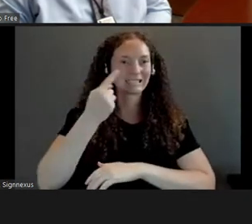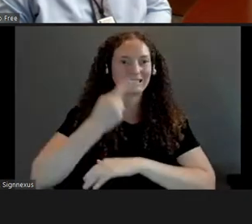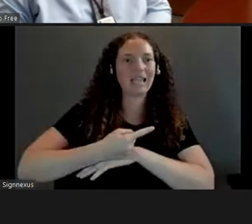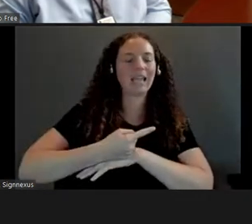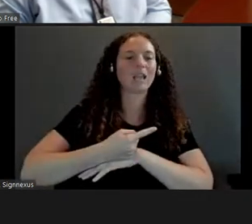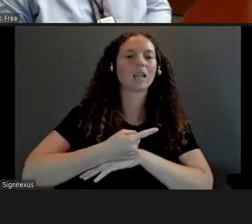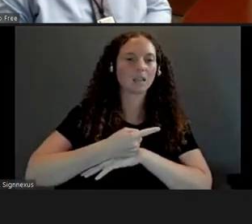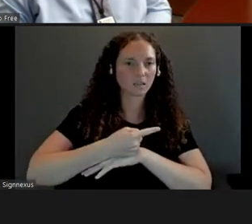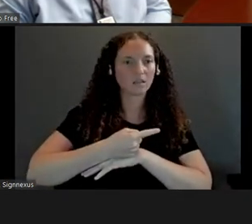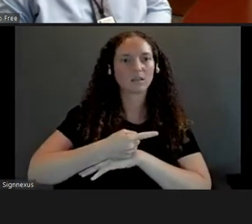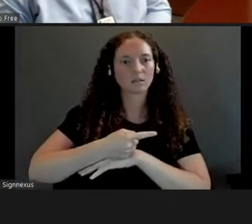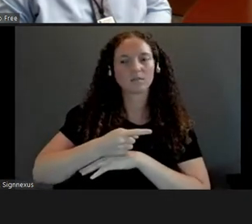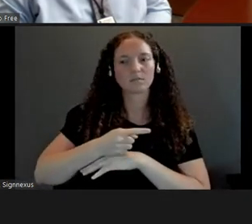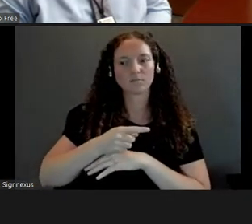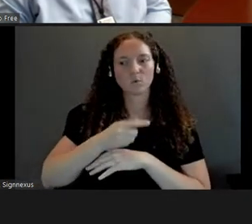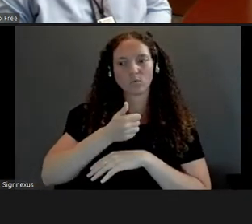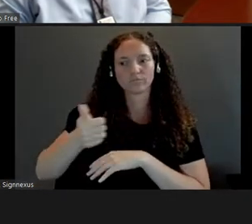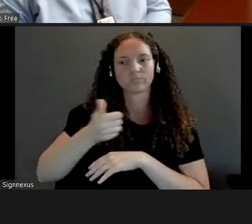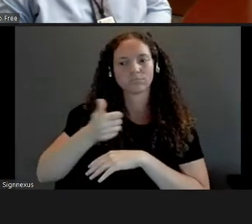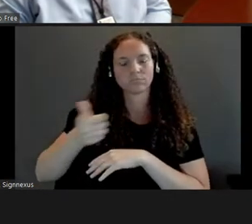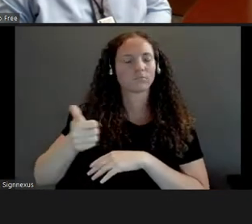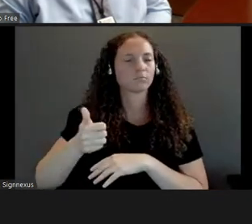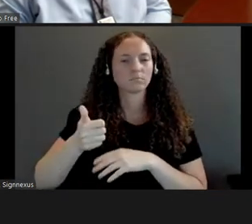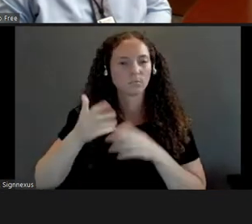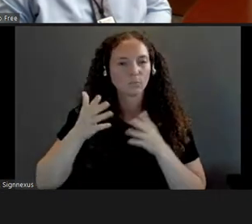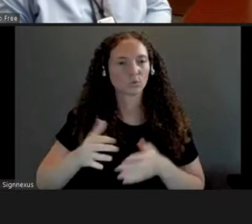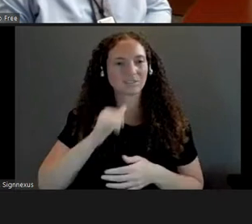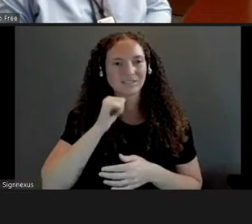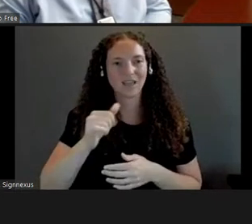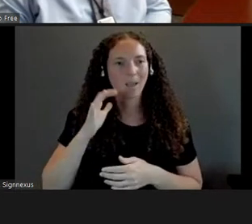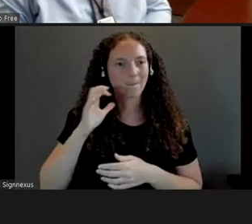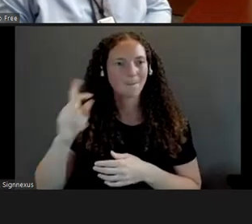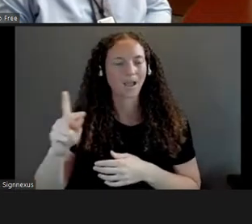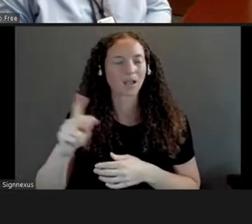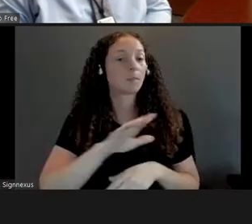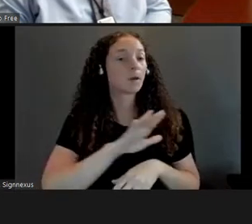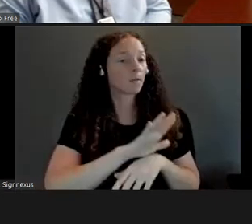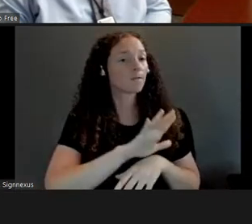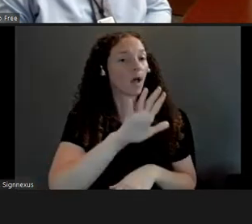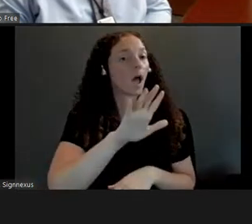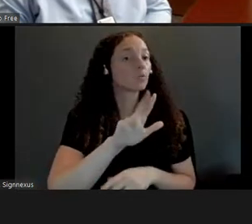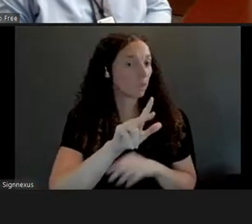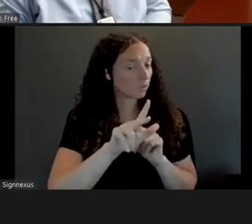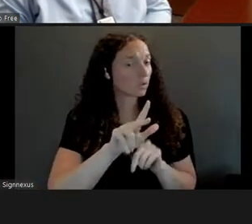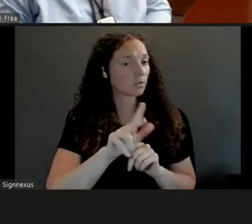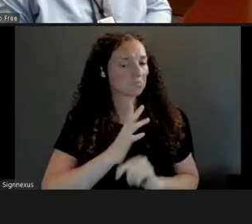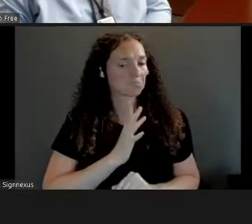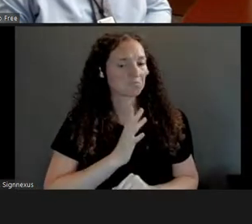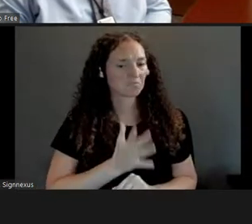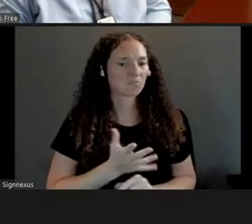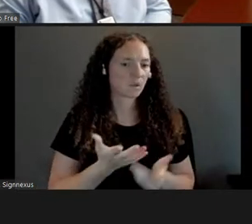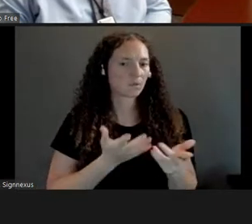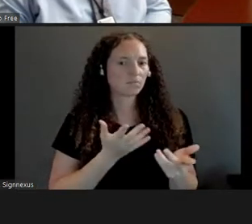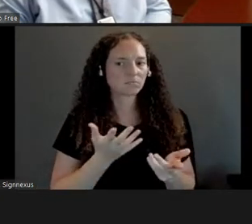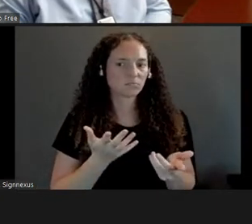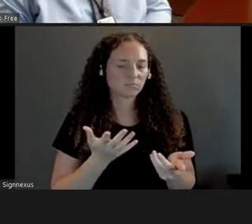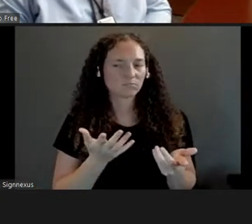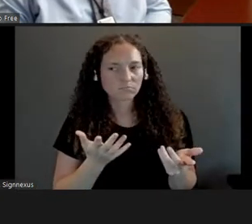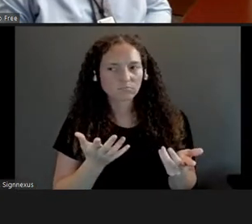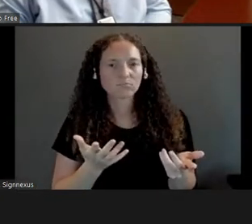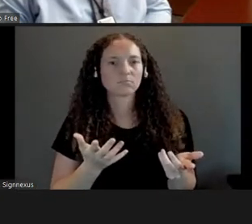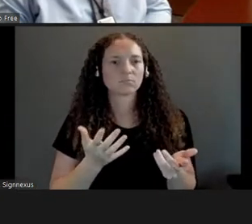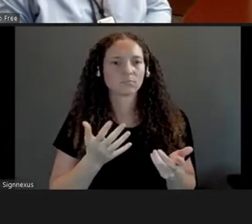with the 523 departure, a lot of them are back and there is parking and it's not chaos trying to find